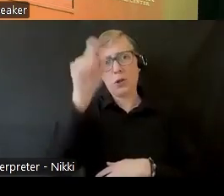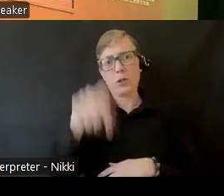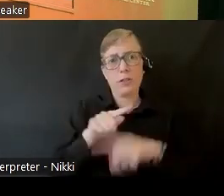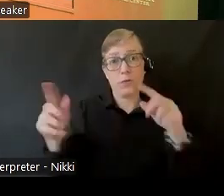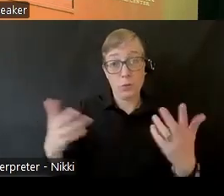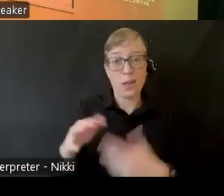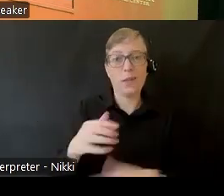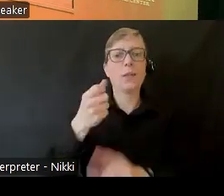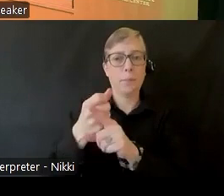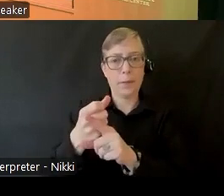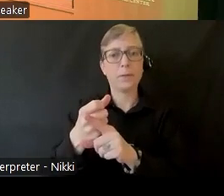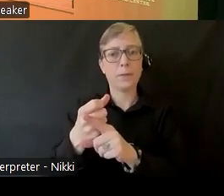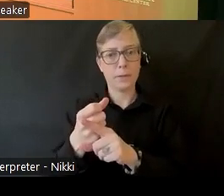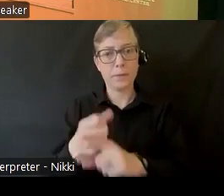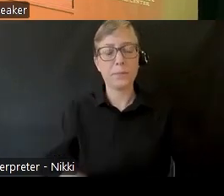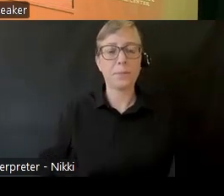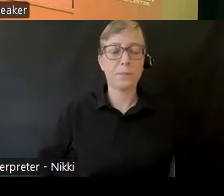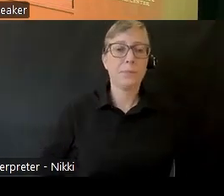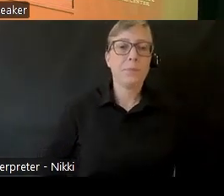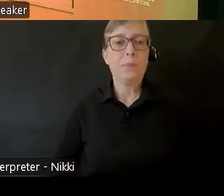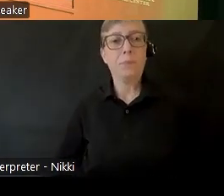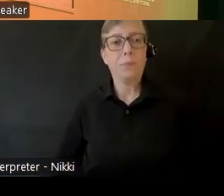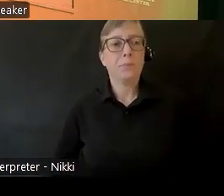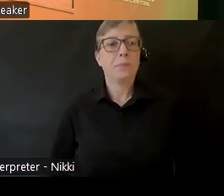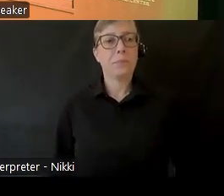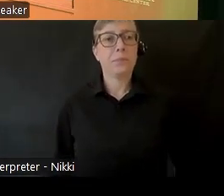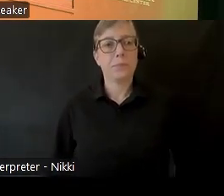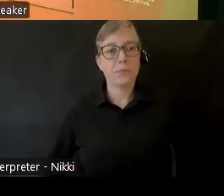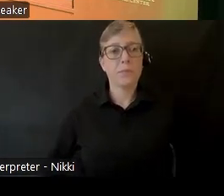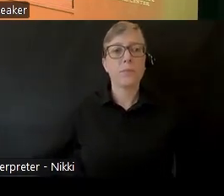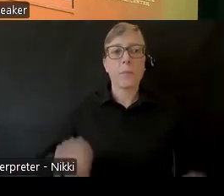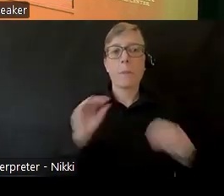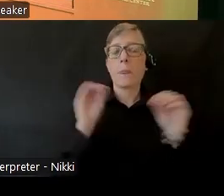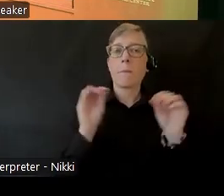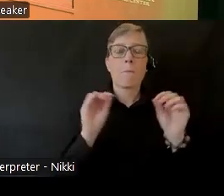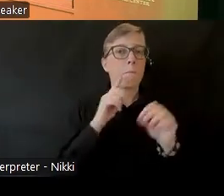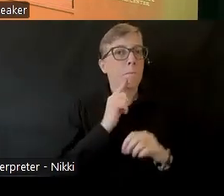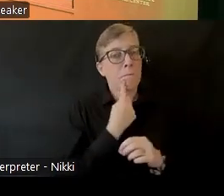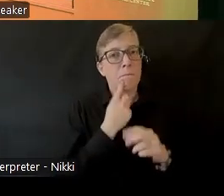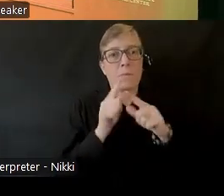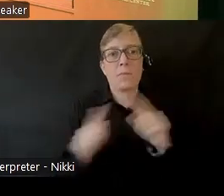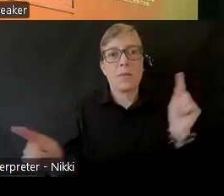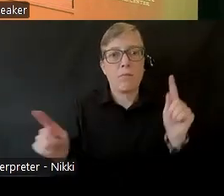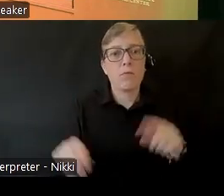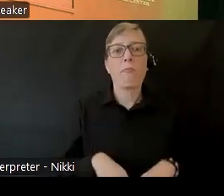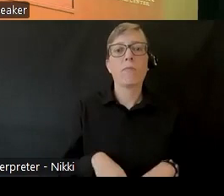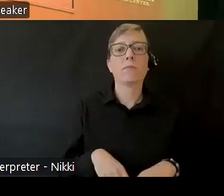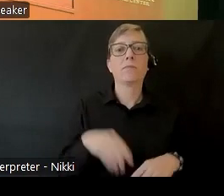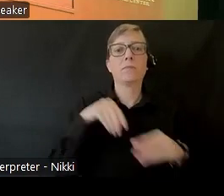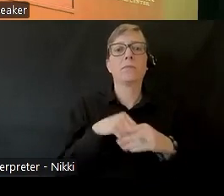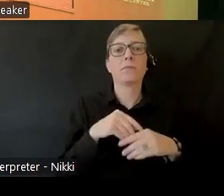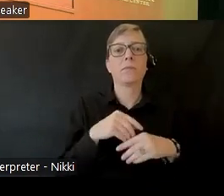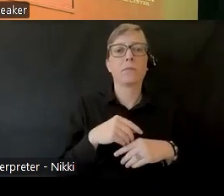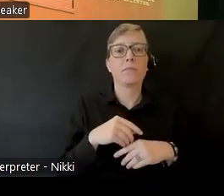that there's no real significance in terms of the acute care visits. Not surprised given the relatively small